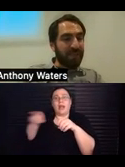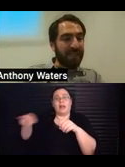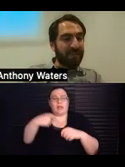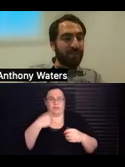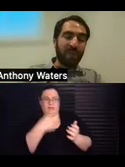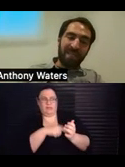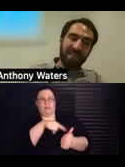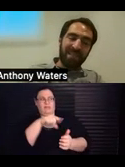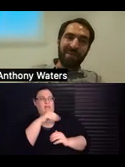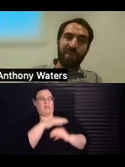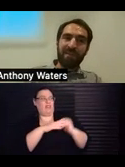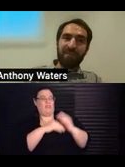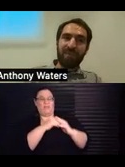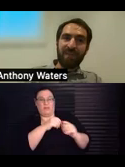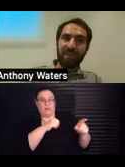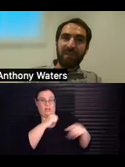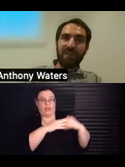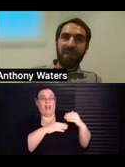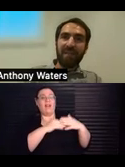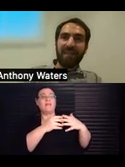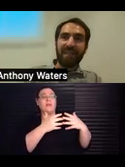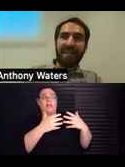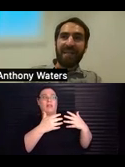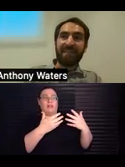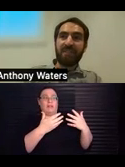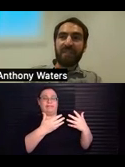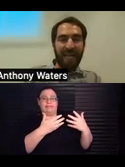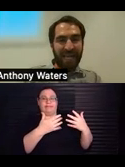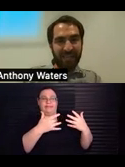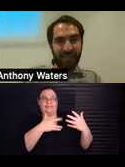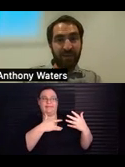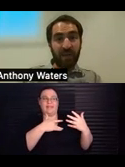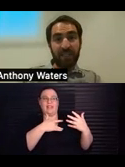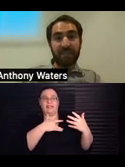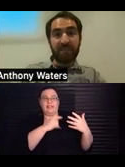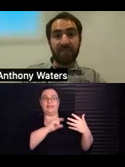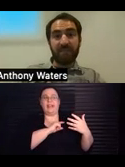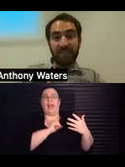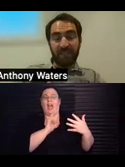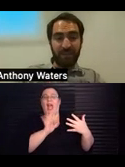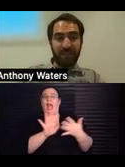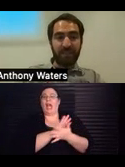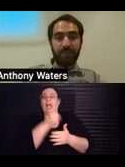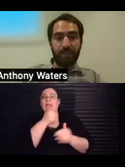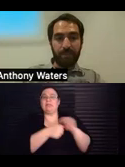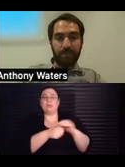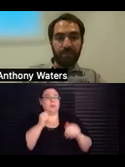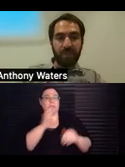discomfort, and the more likely that they're going to feel inclined to hide their honest